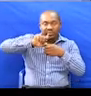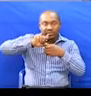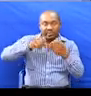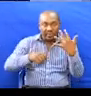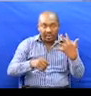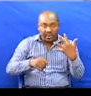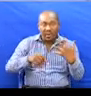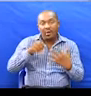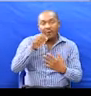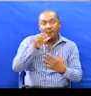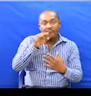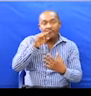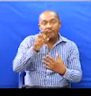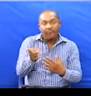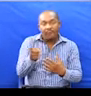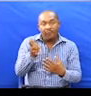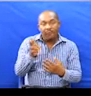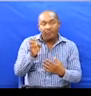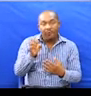and sulfur